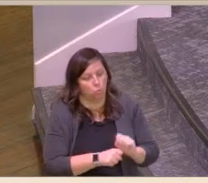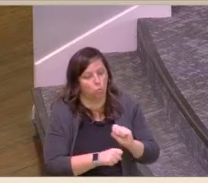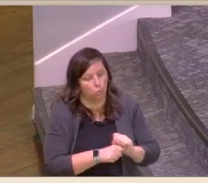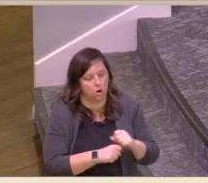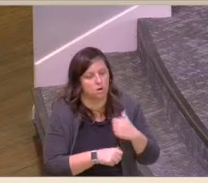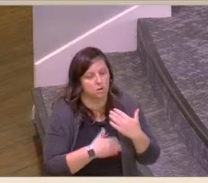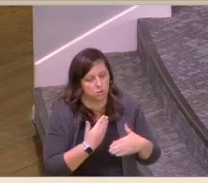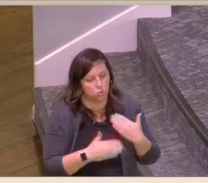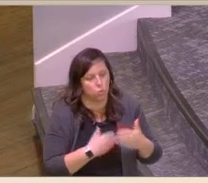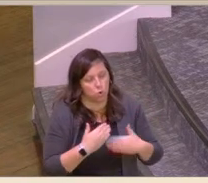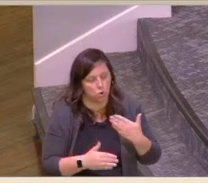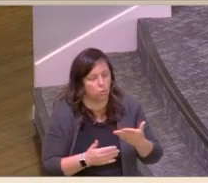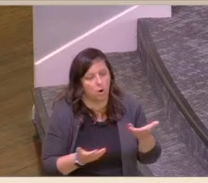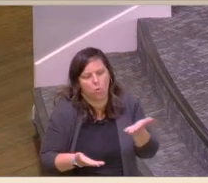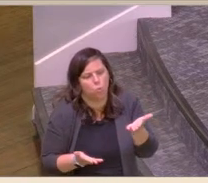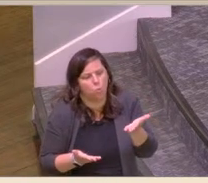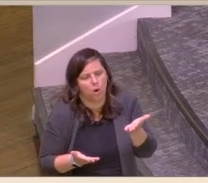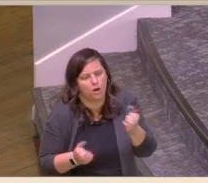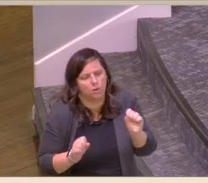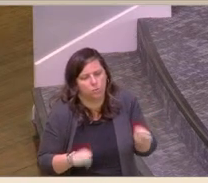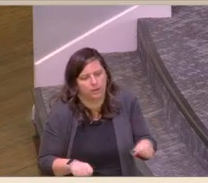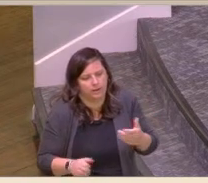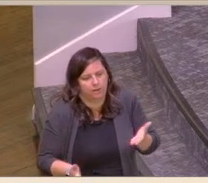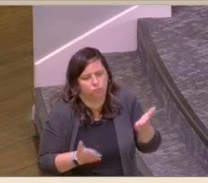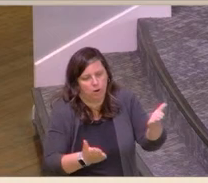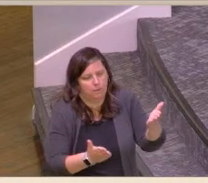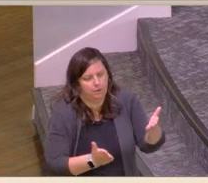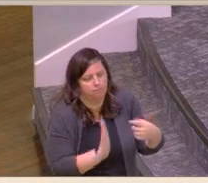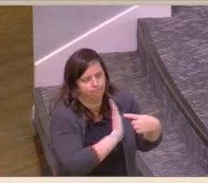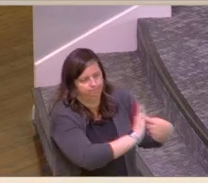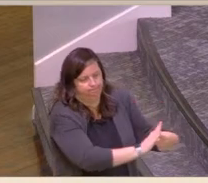recommendation that we can bring to the board.